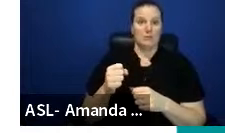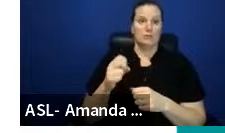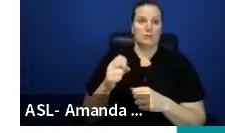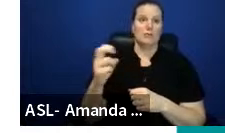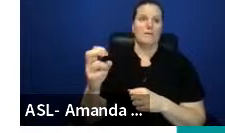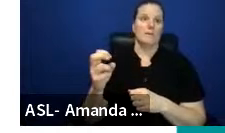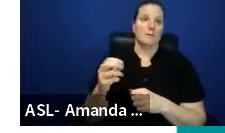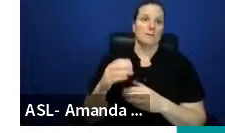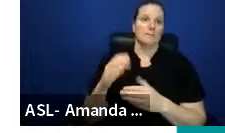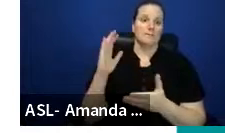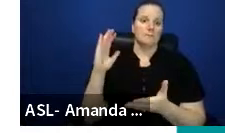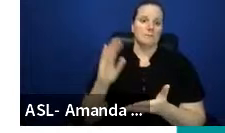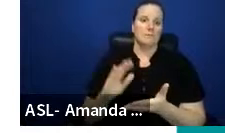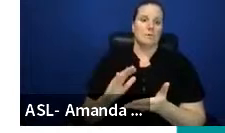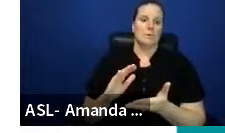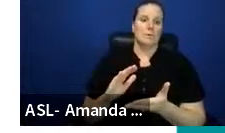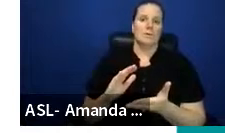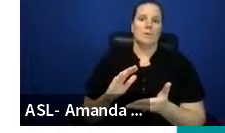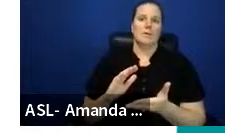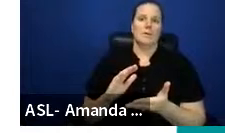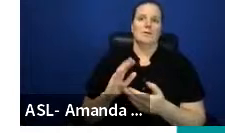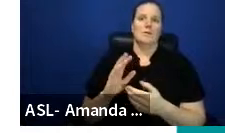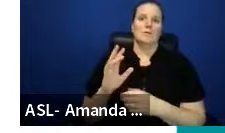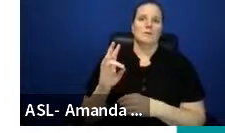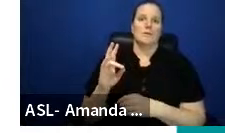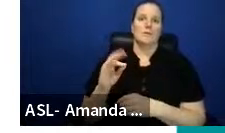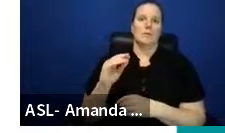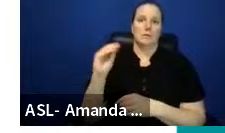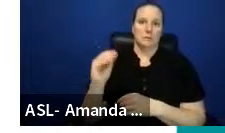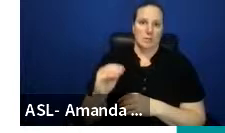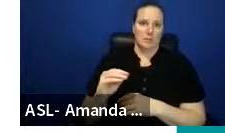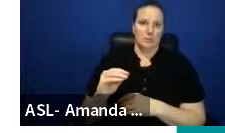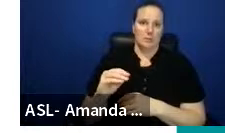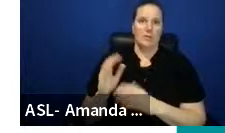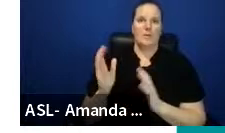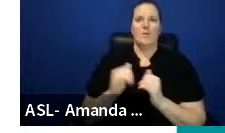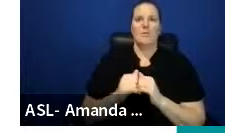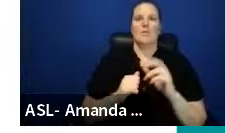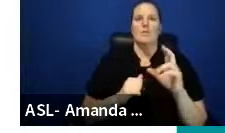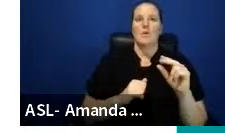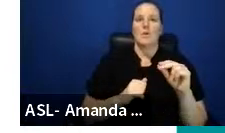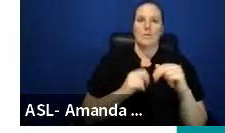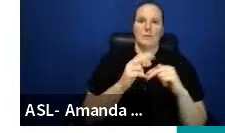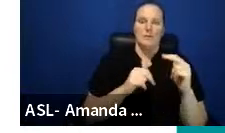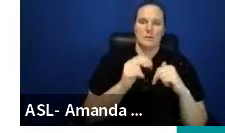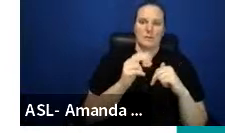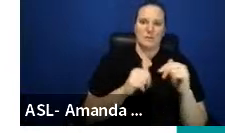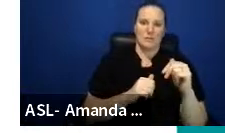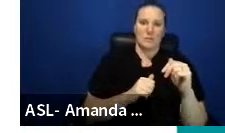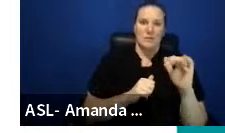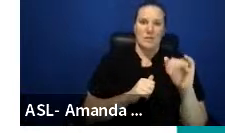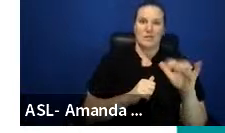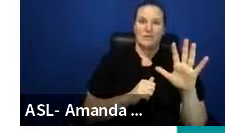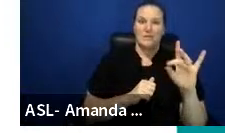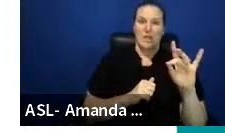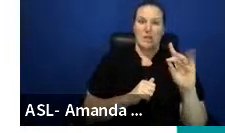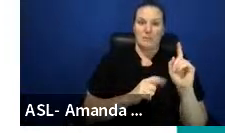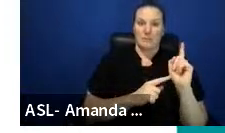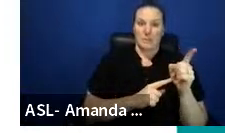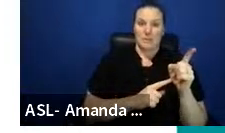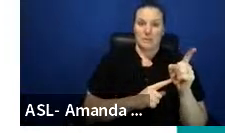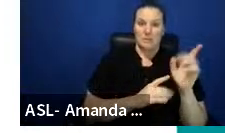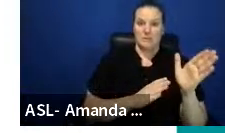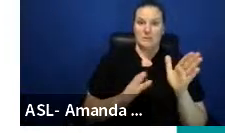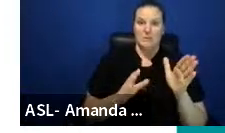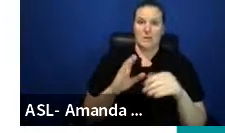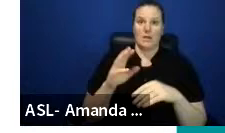about 7% or about 4 minutes compared to the no build in 2045 of 58 minutes for that travel time pair. And then the MLPA one